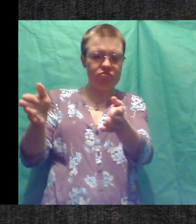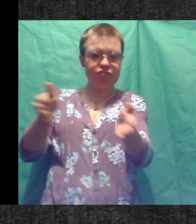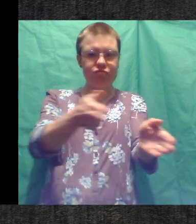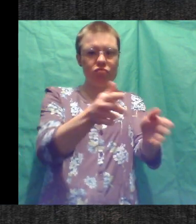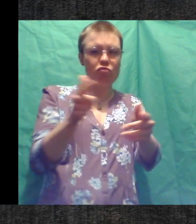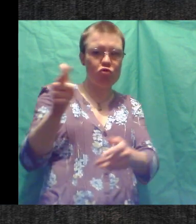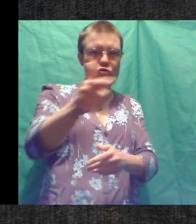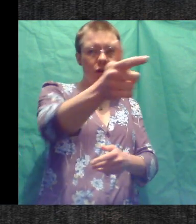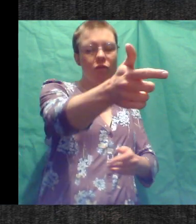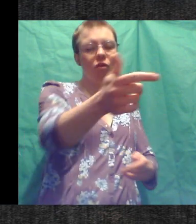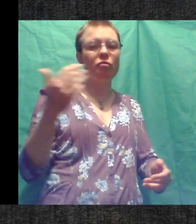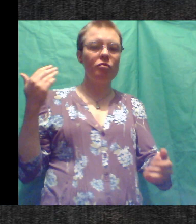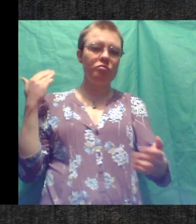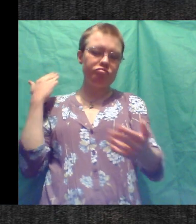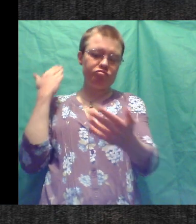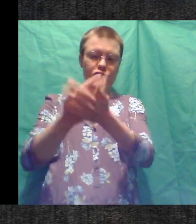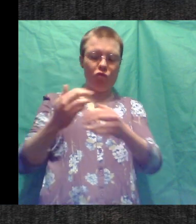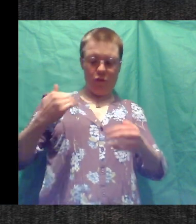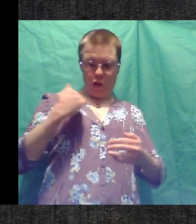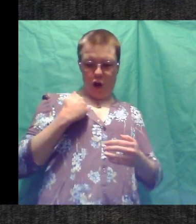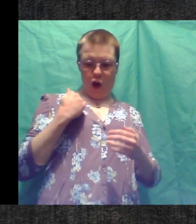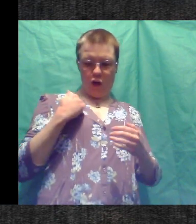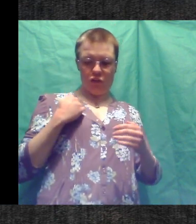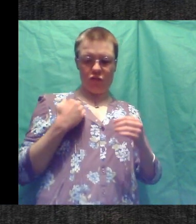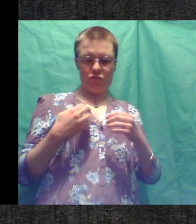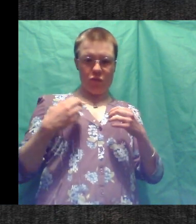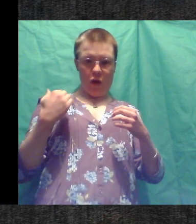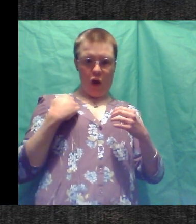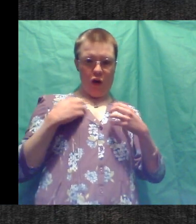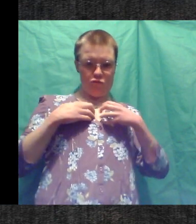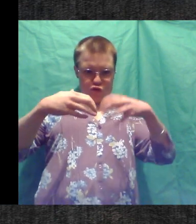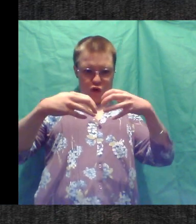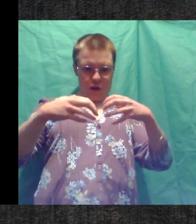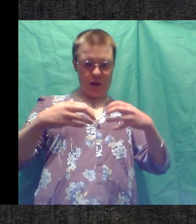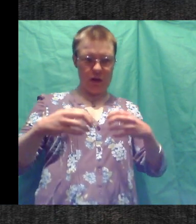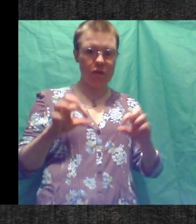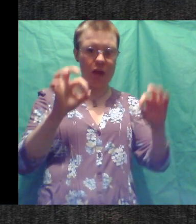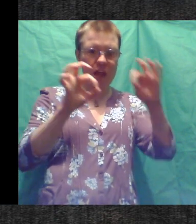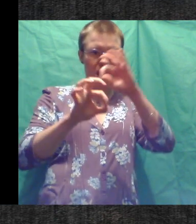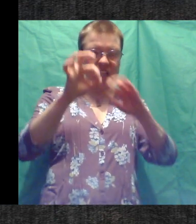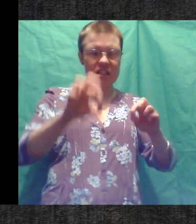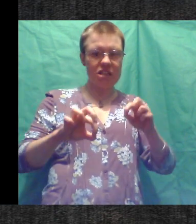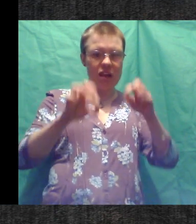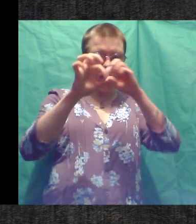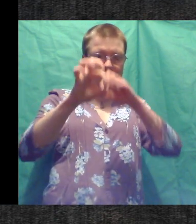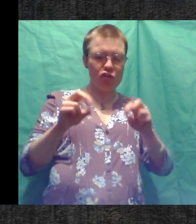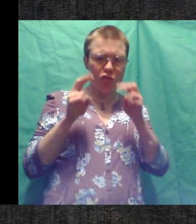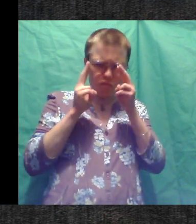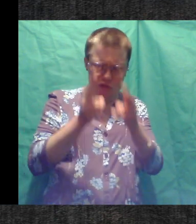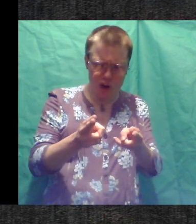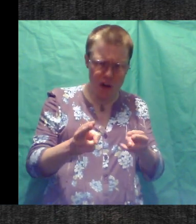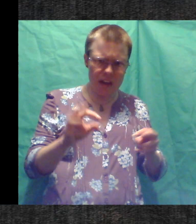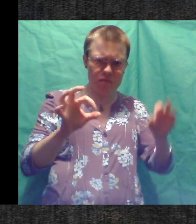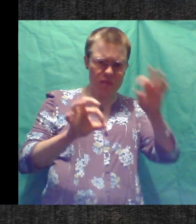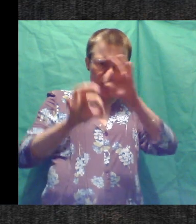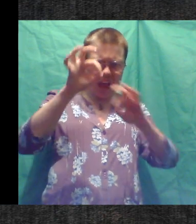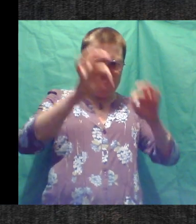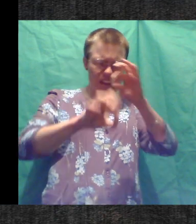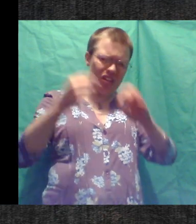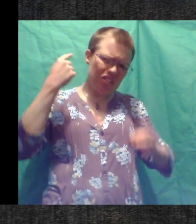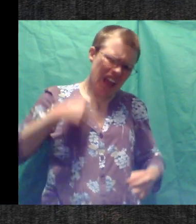apoptosis. Then, the victim dies. Apoptosis? You mean the heart cells commit